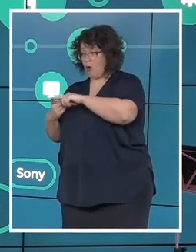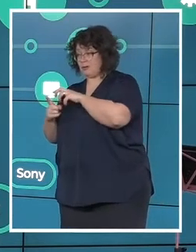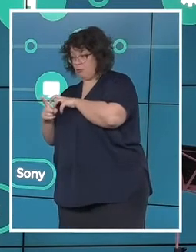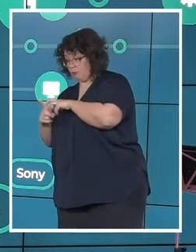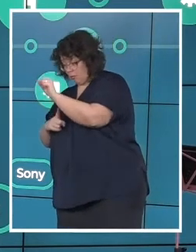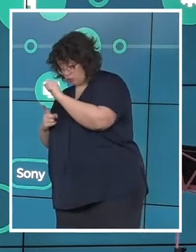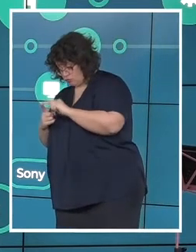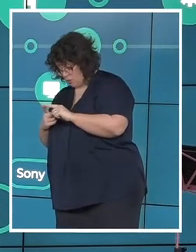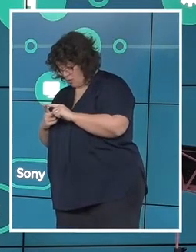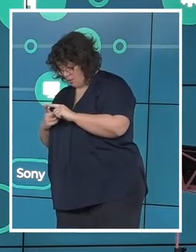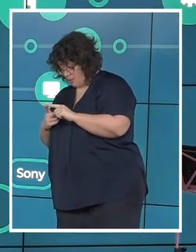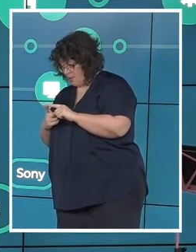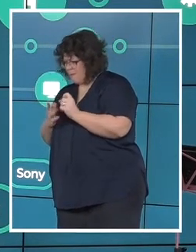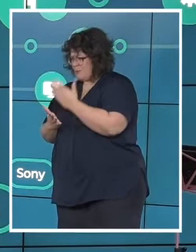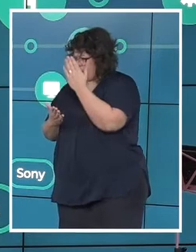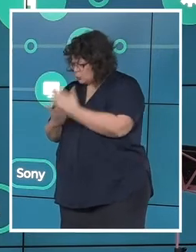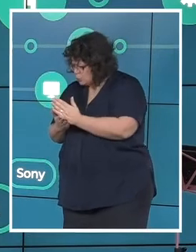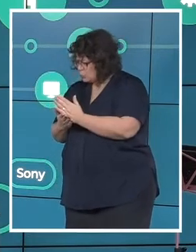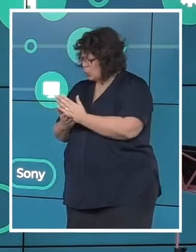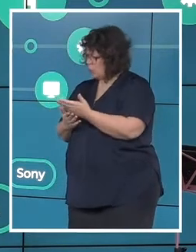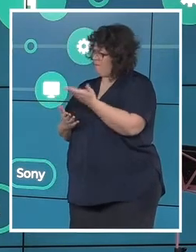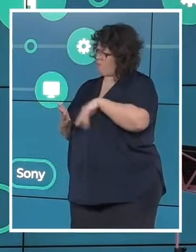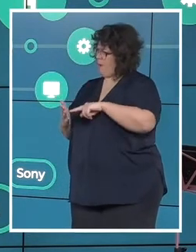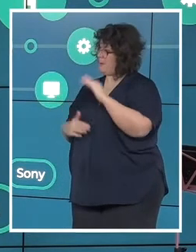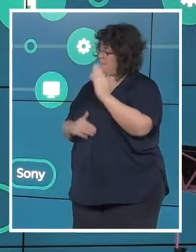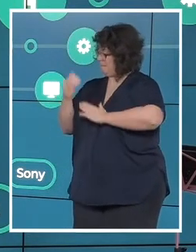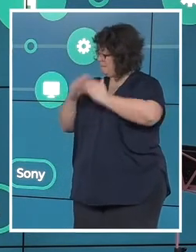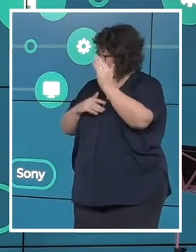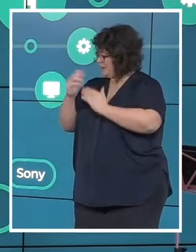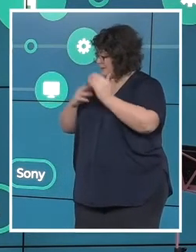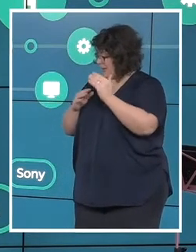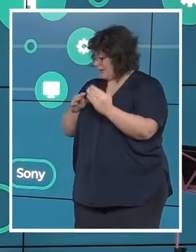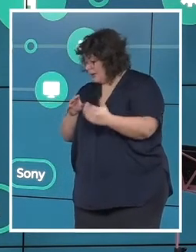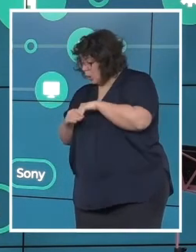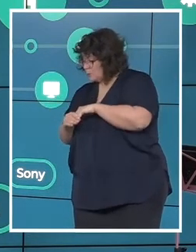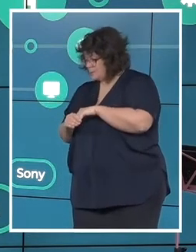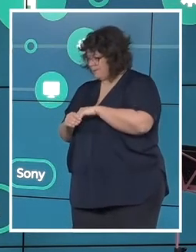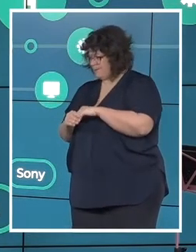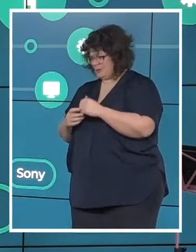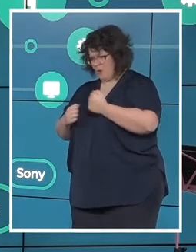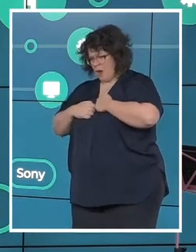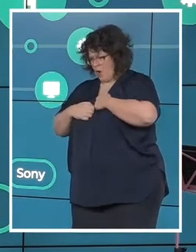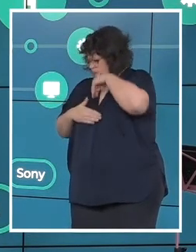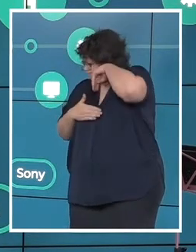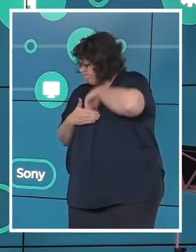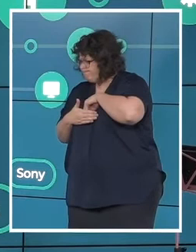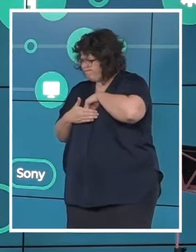inclusivity into our DNA in everything that we're doing. It's not just an afterthought, or because that if it's